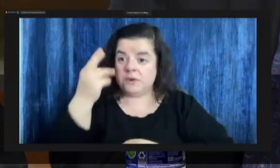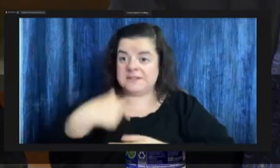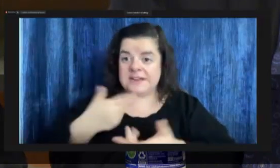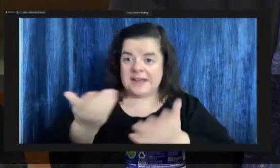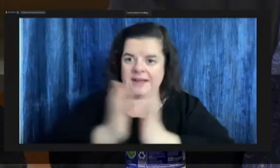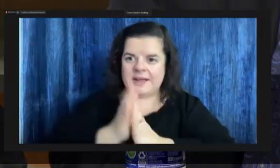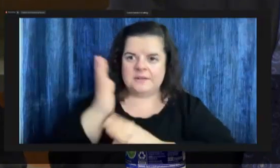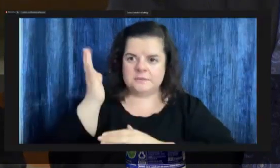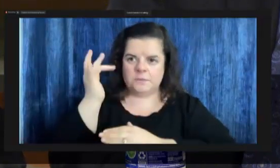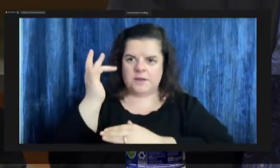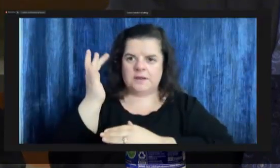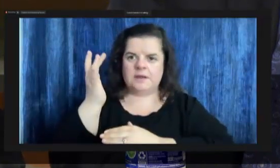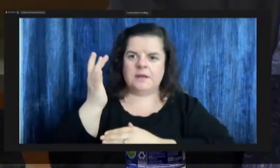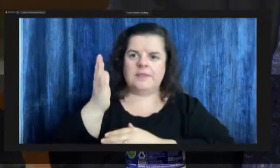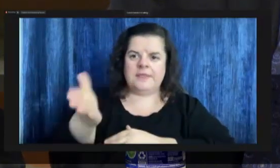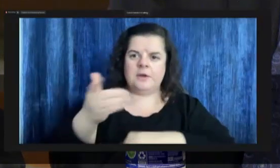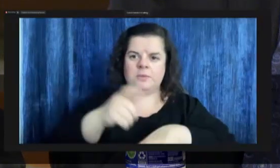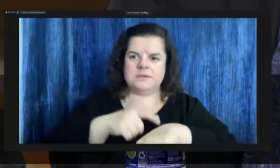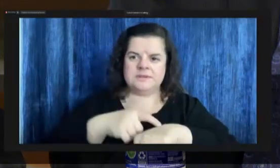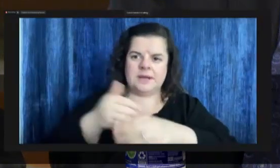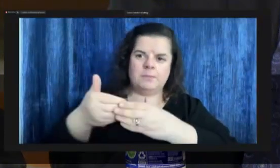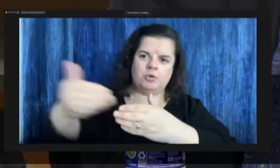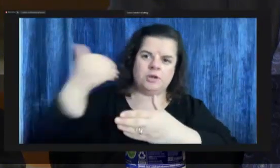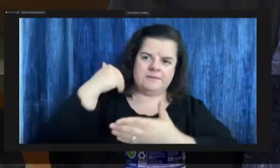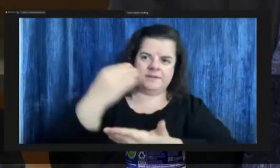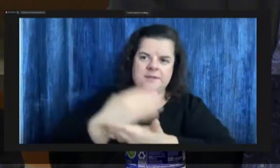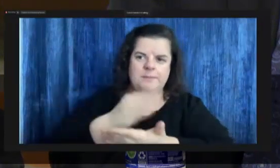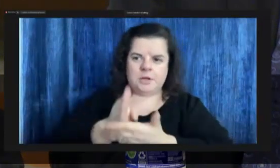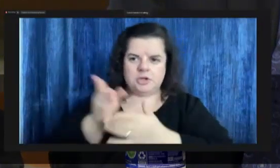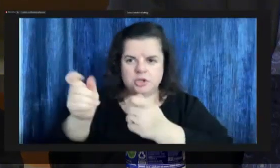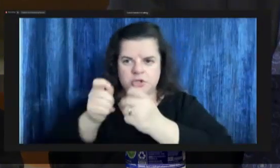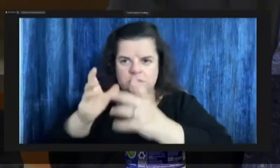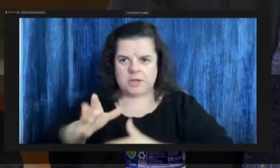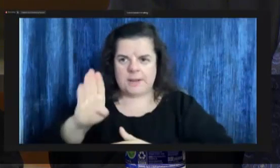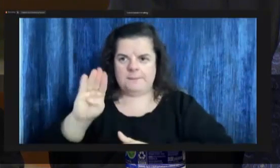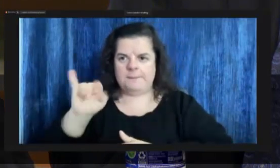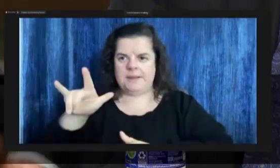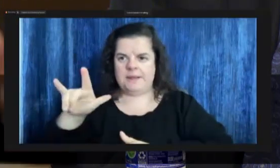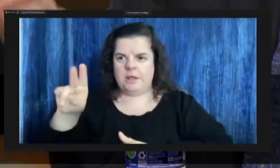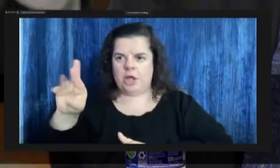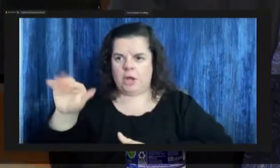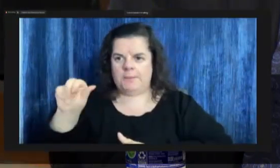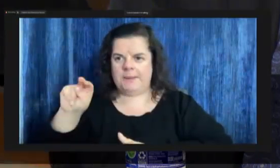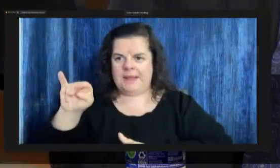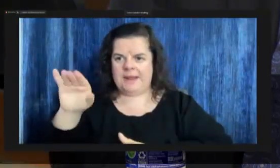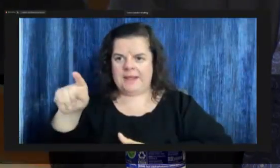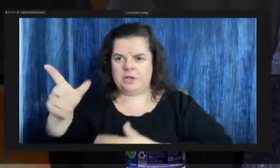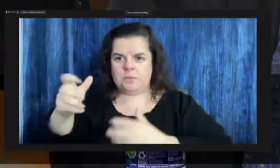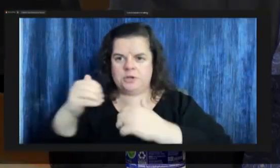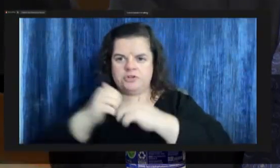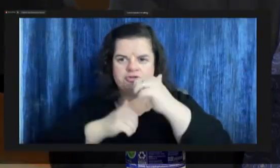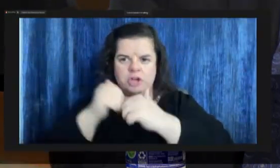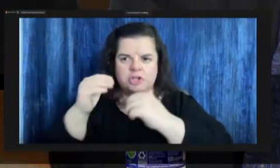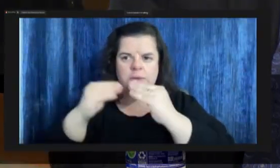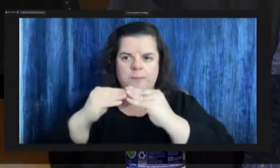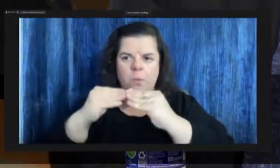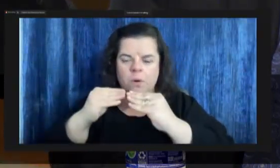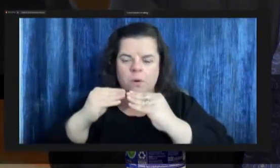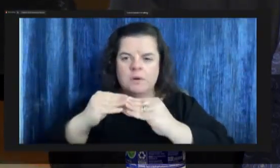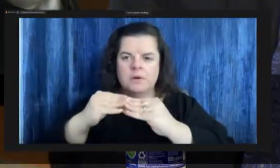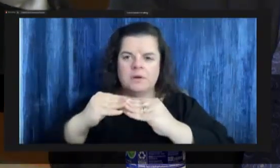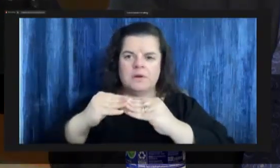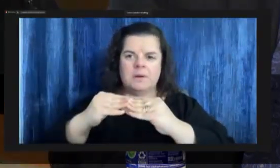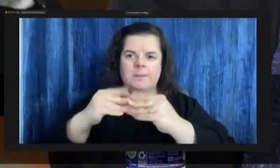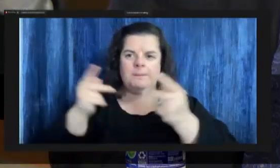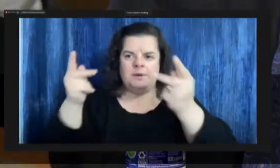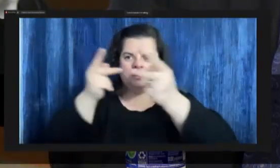asked was there was a time when our previous budget director, Bill Urbanek, was trying to structure more of a sort of like position and